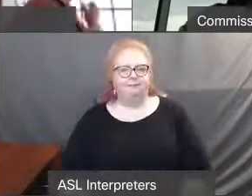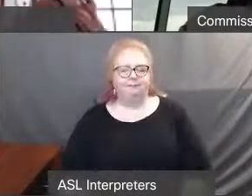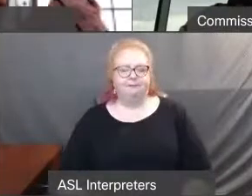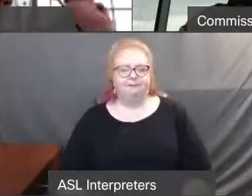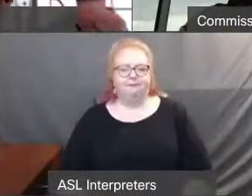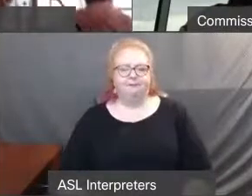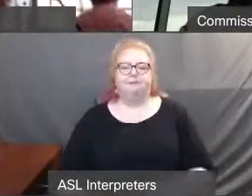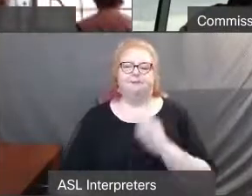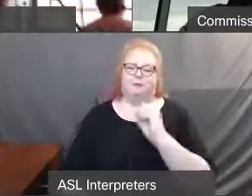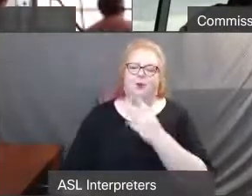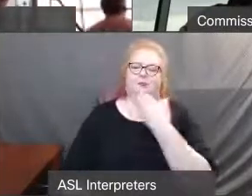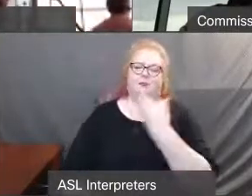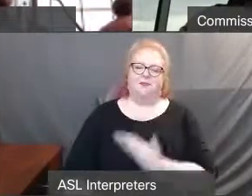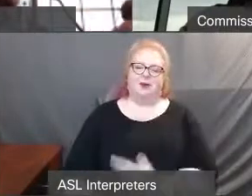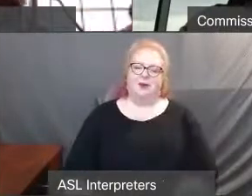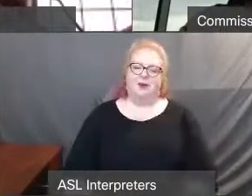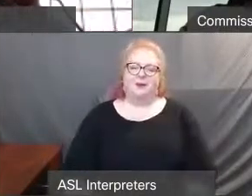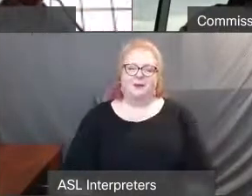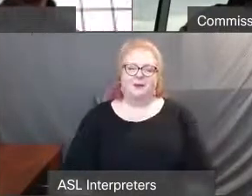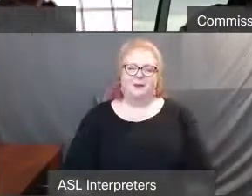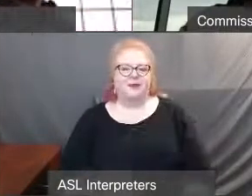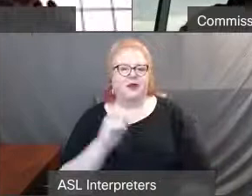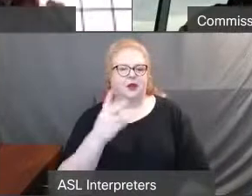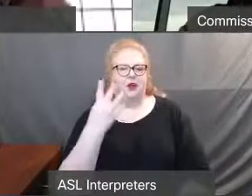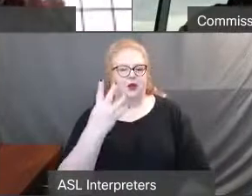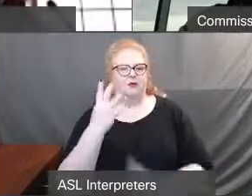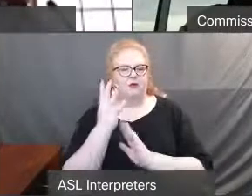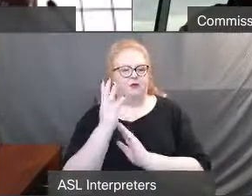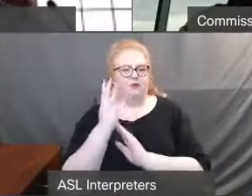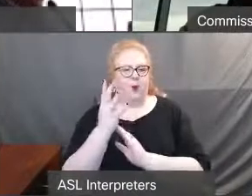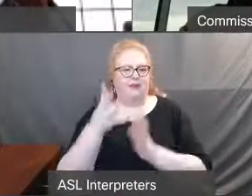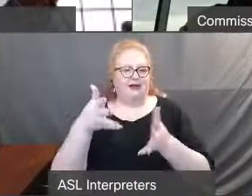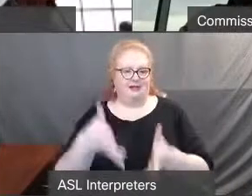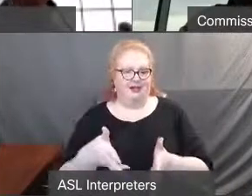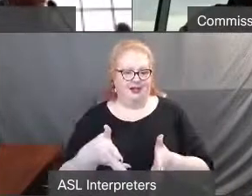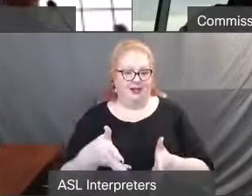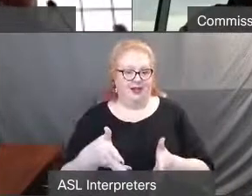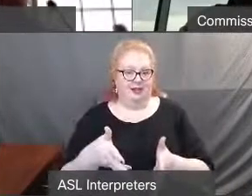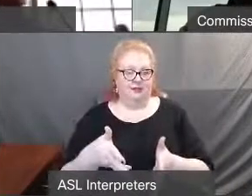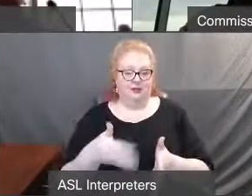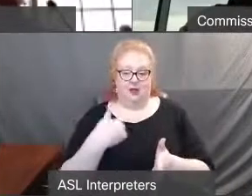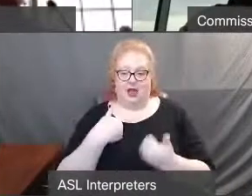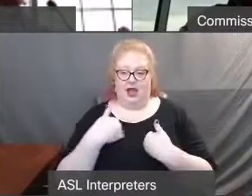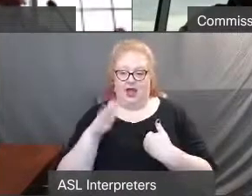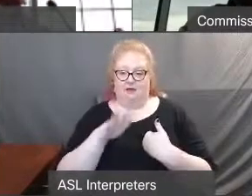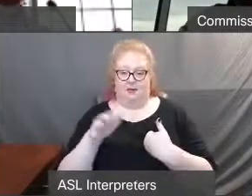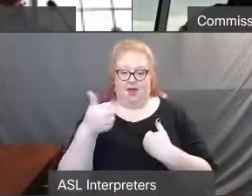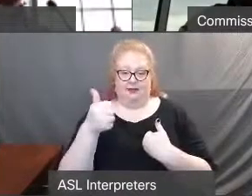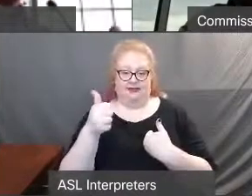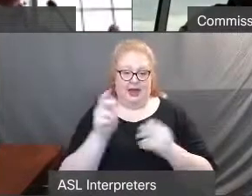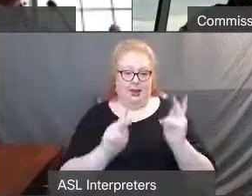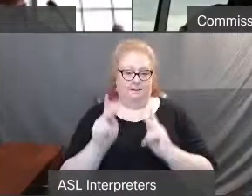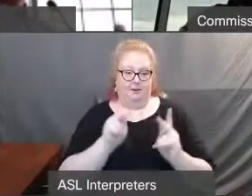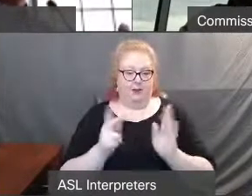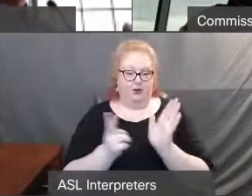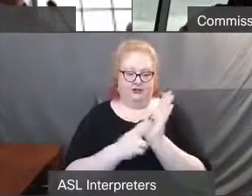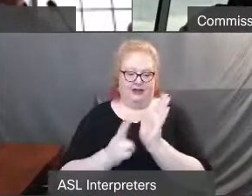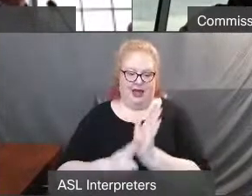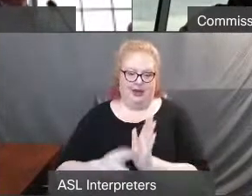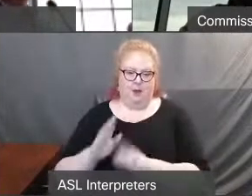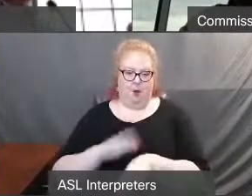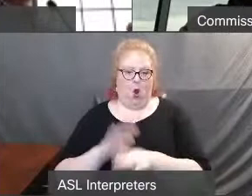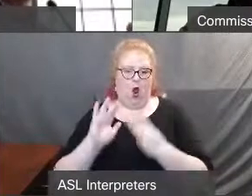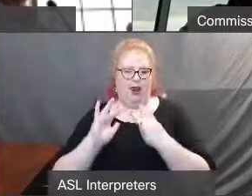Okay, thank you. All right. Okay, there's 4 minutes remaining. Yep. So we've got about 10 people that have signed up online.